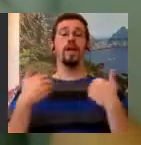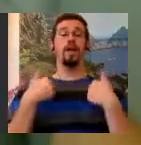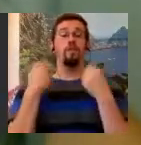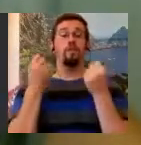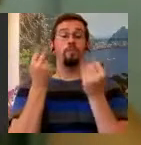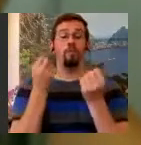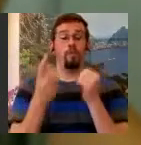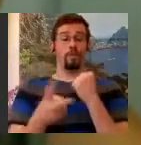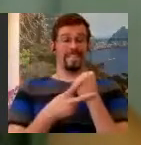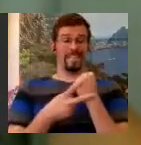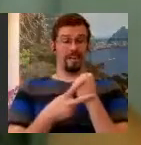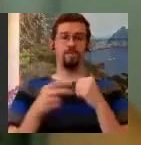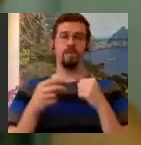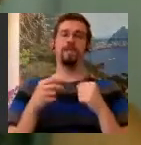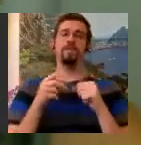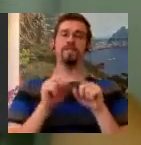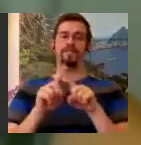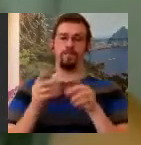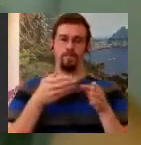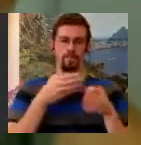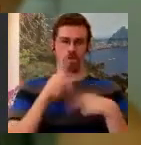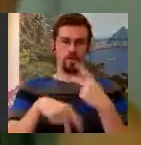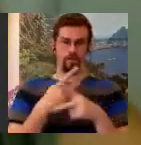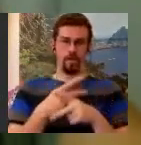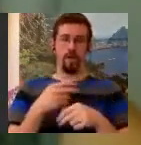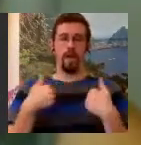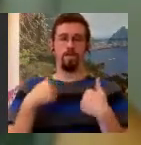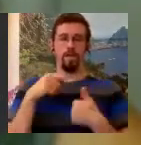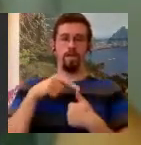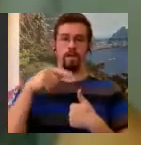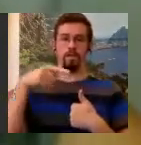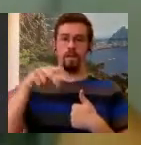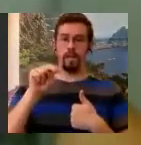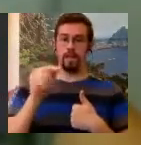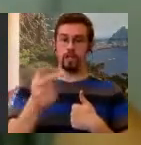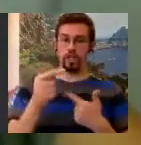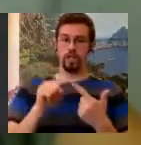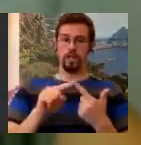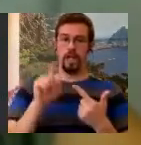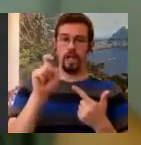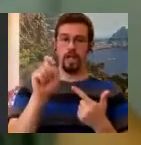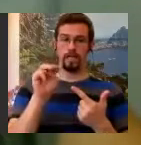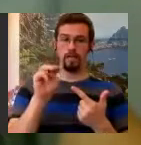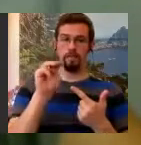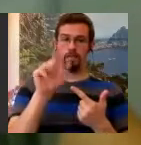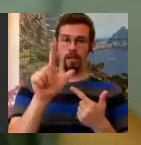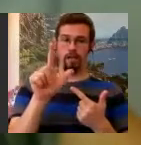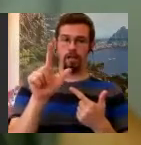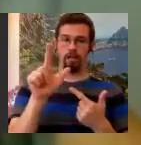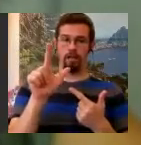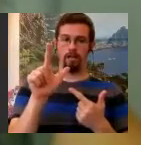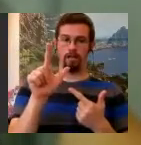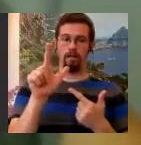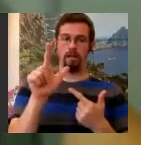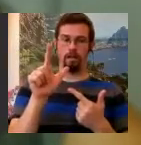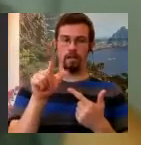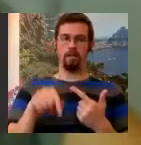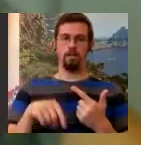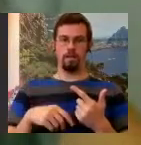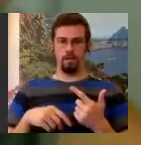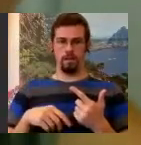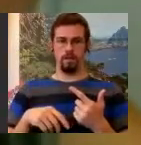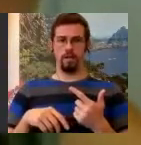are PNG, which is the native format for the single glyphs. We